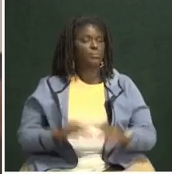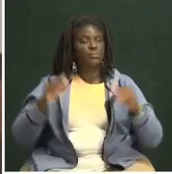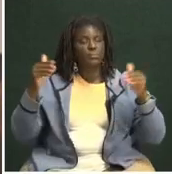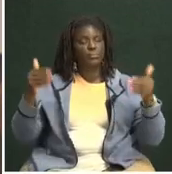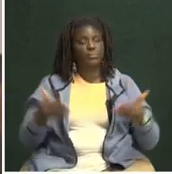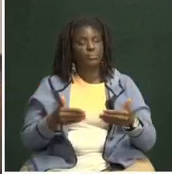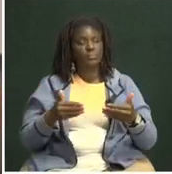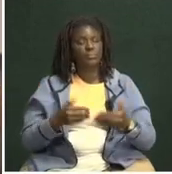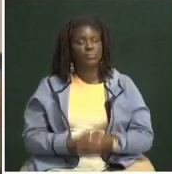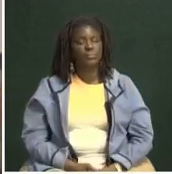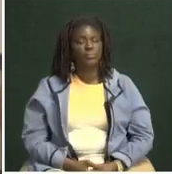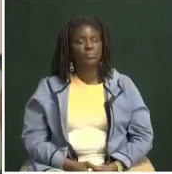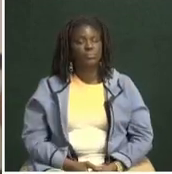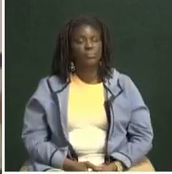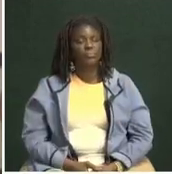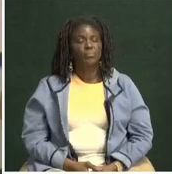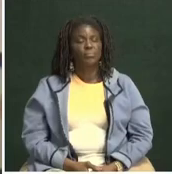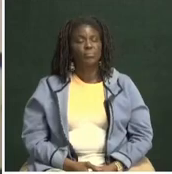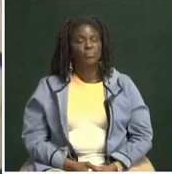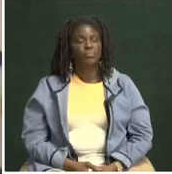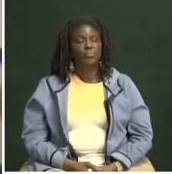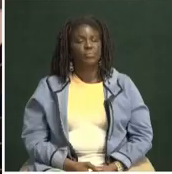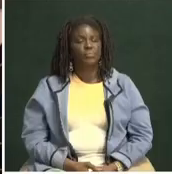introduce this evening